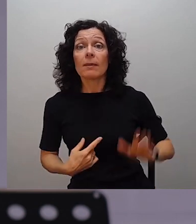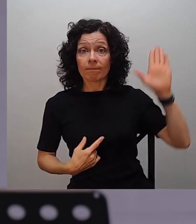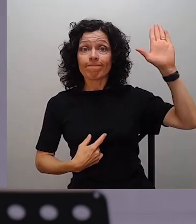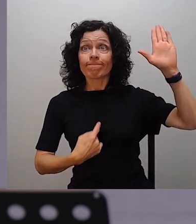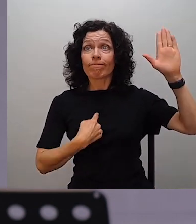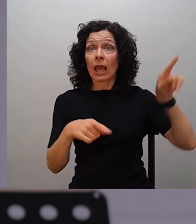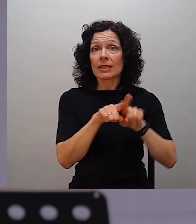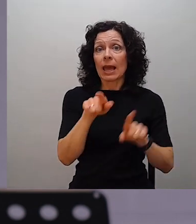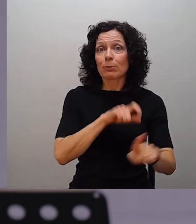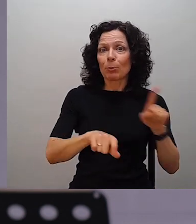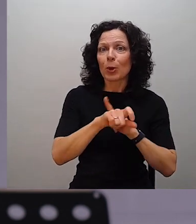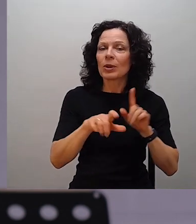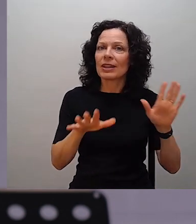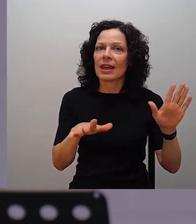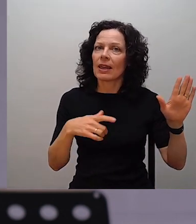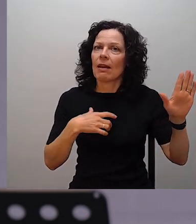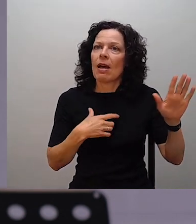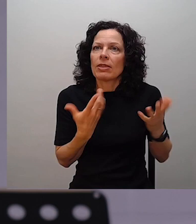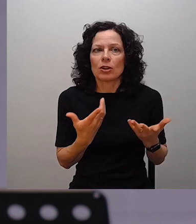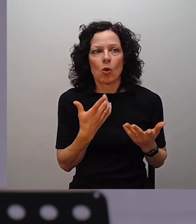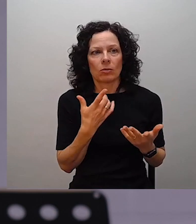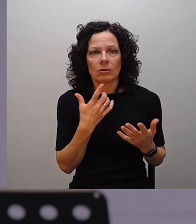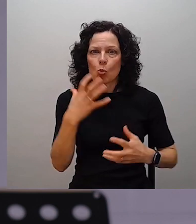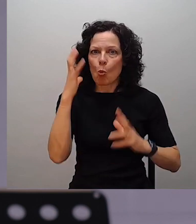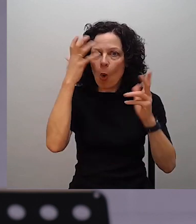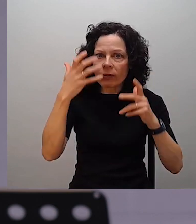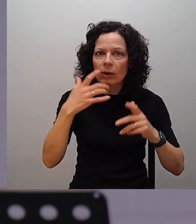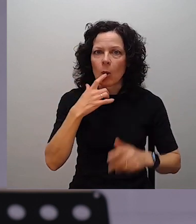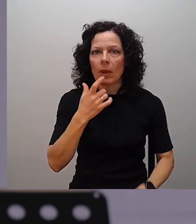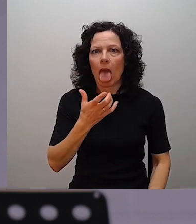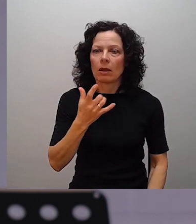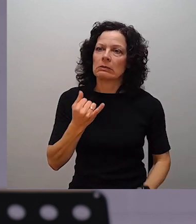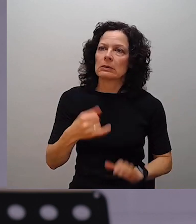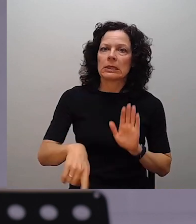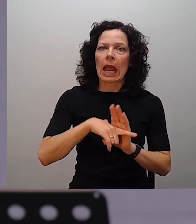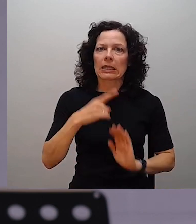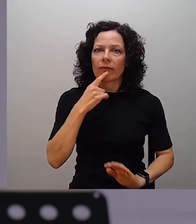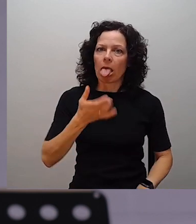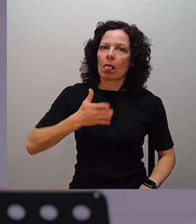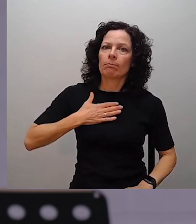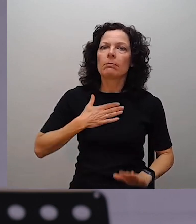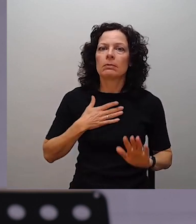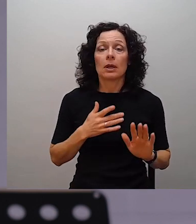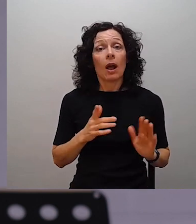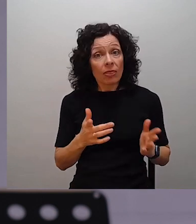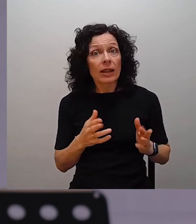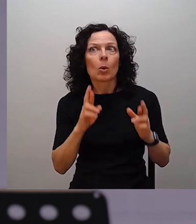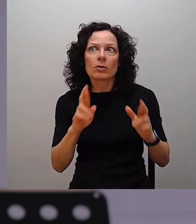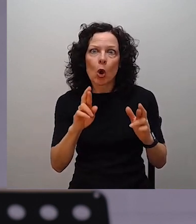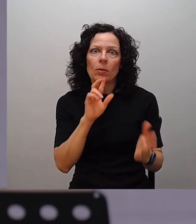community, without being afraid that there was going to be any stigma attached to them. And that is what I'm hoping the pledge will do, will